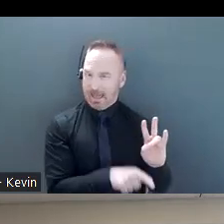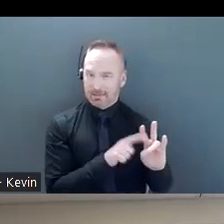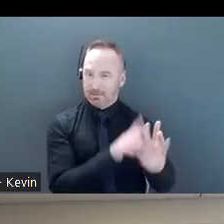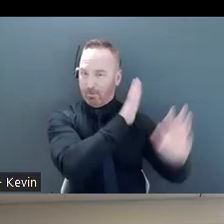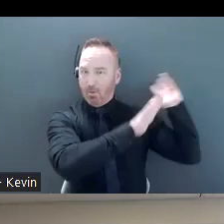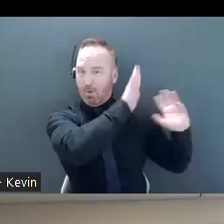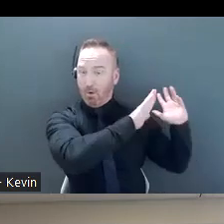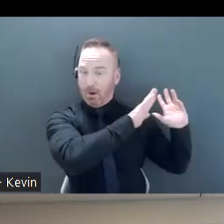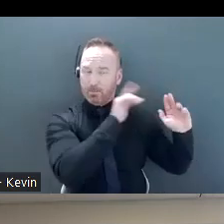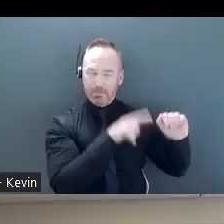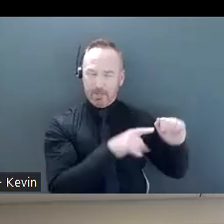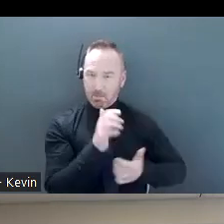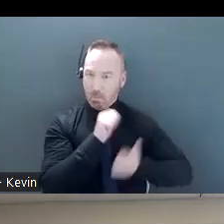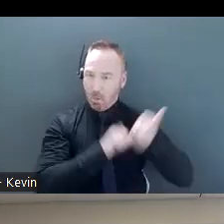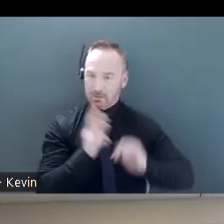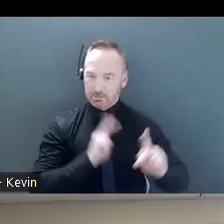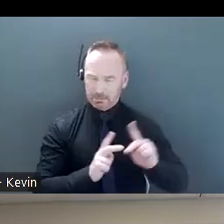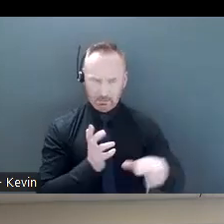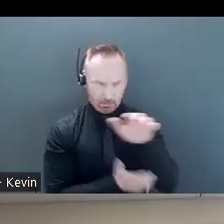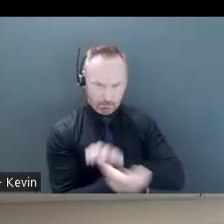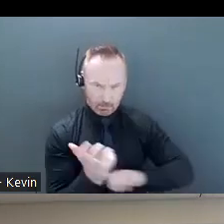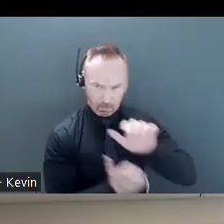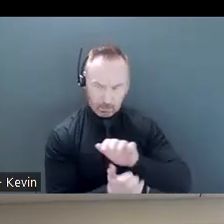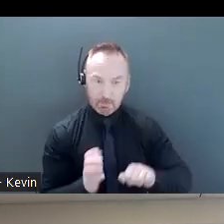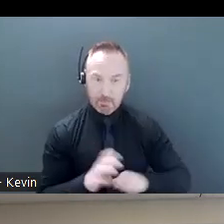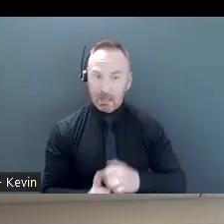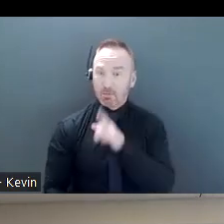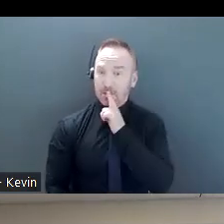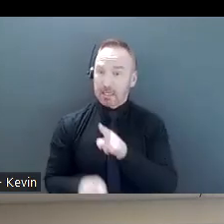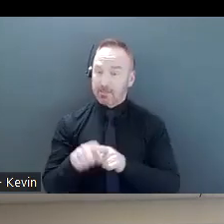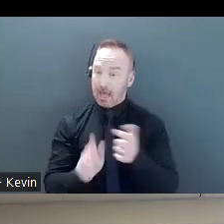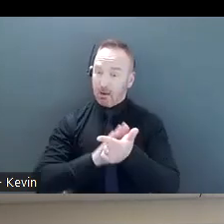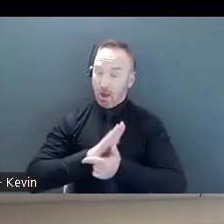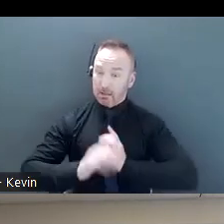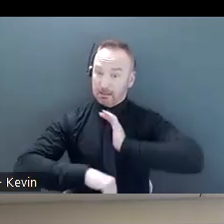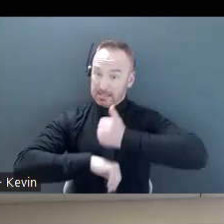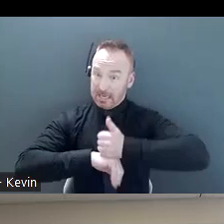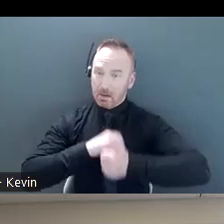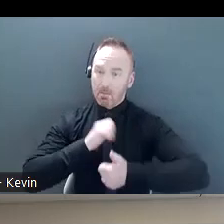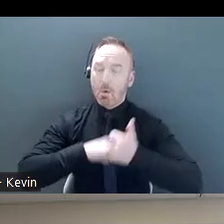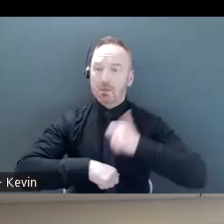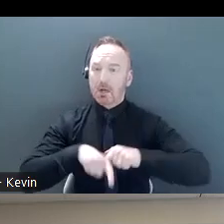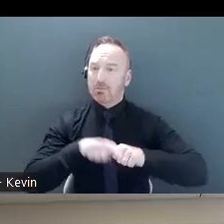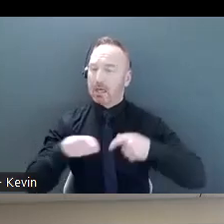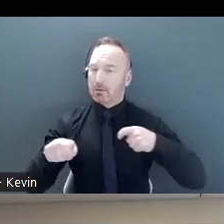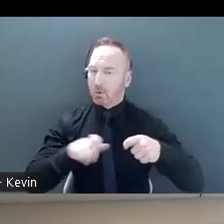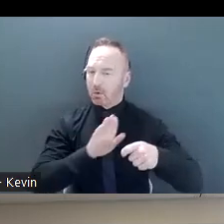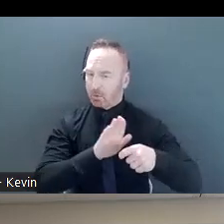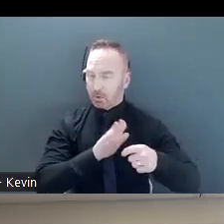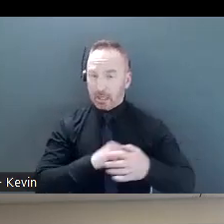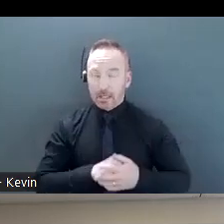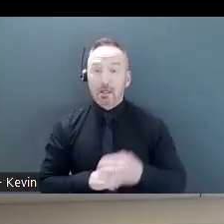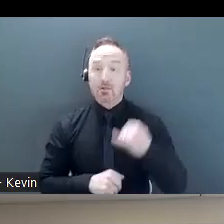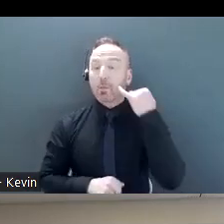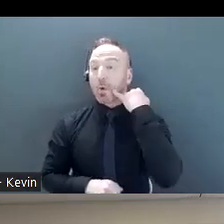the federal government has control over marriages and the laws they make. So if the children were married